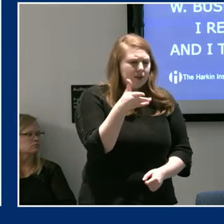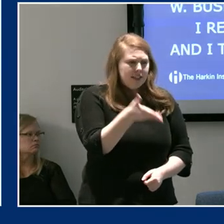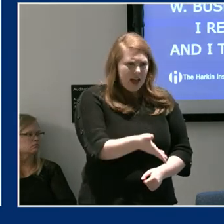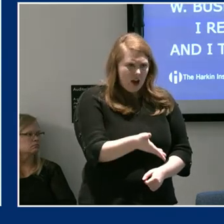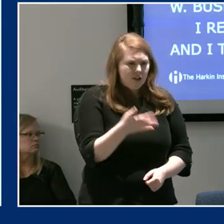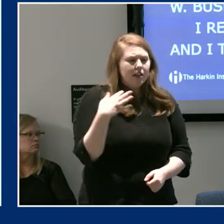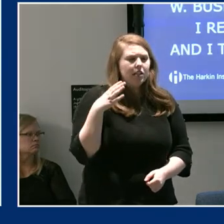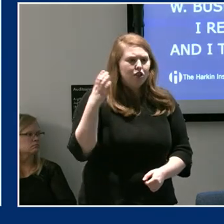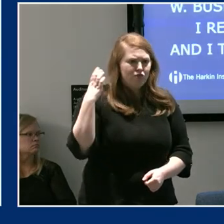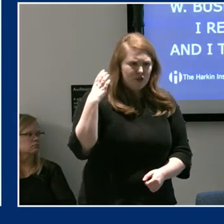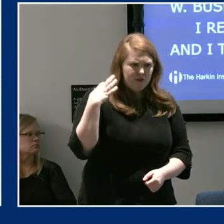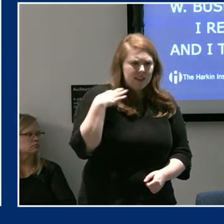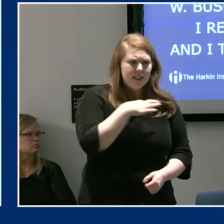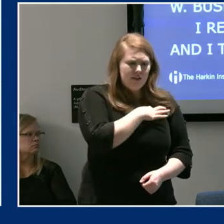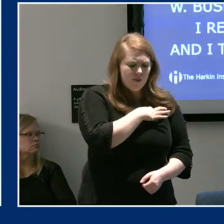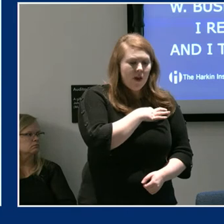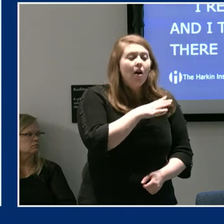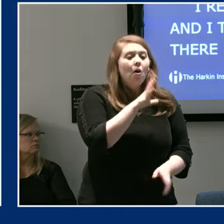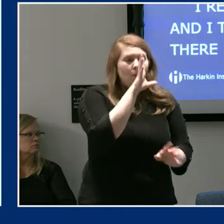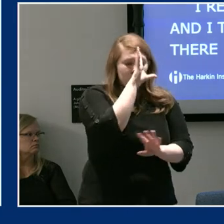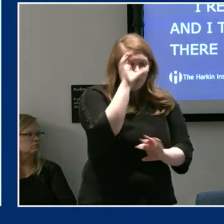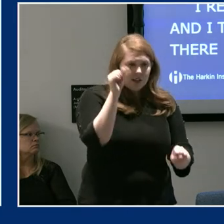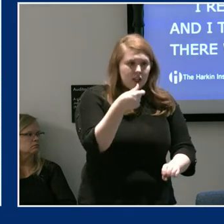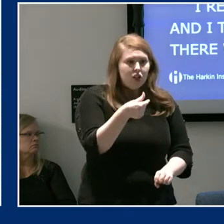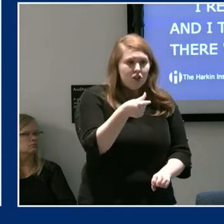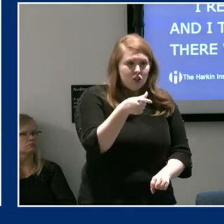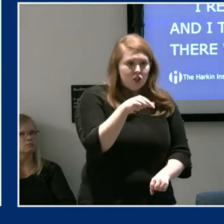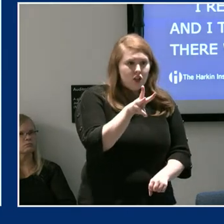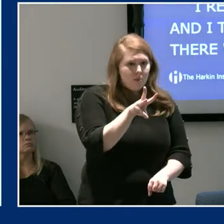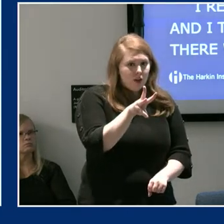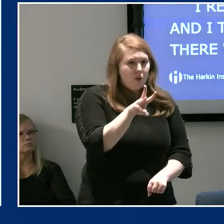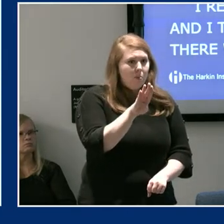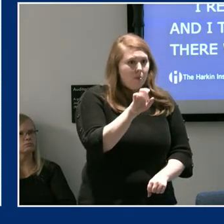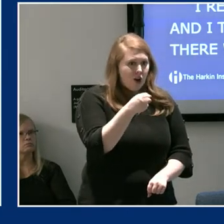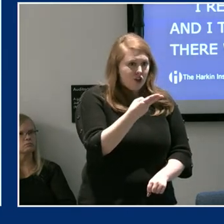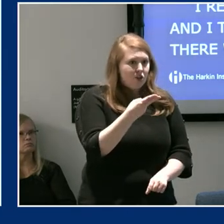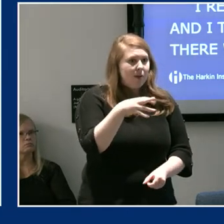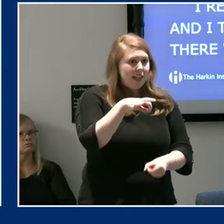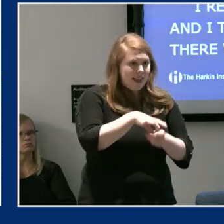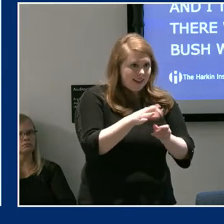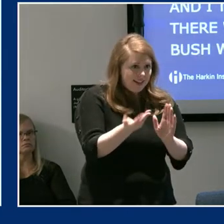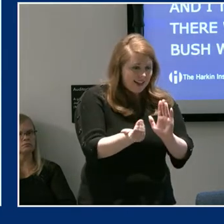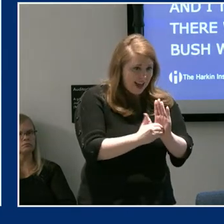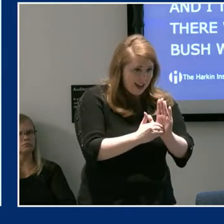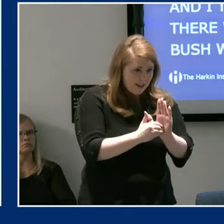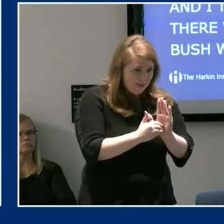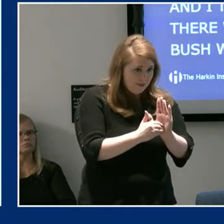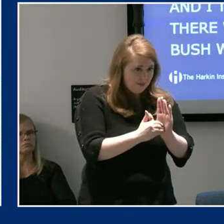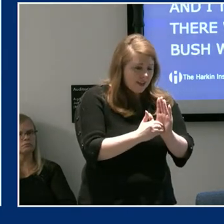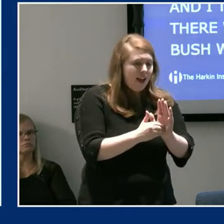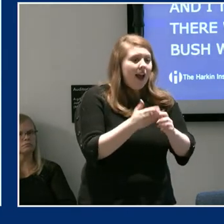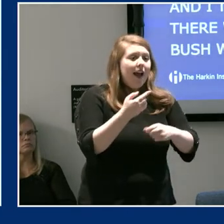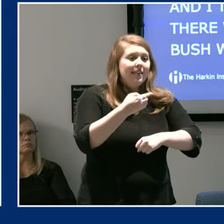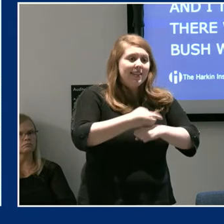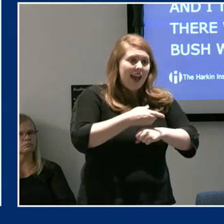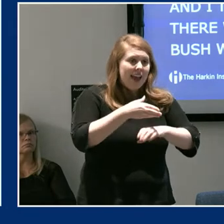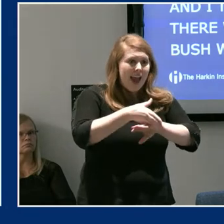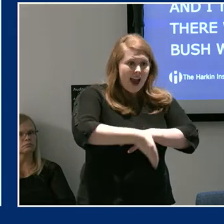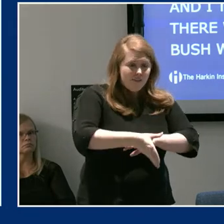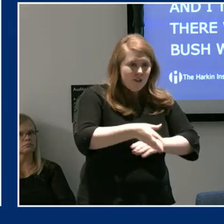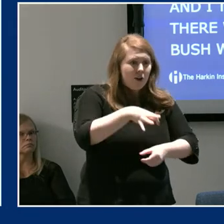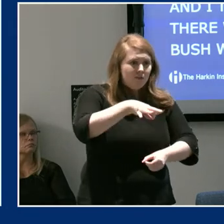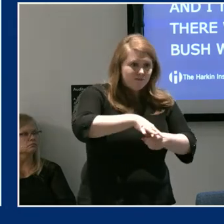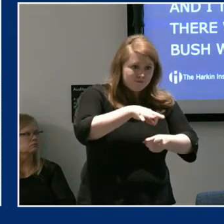when President George W. Bush was reelected. We were in our conference room. The day after he was reelected, he came out